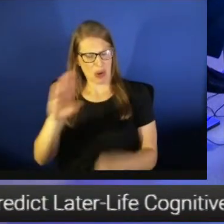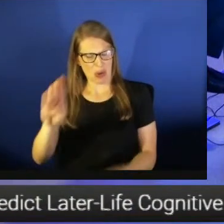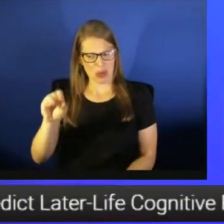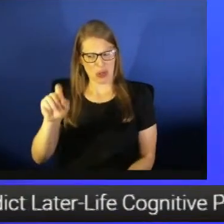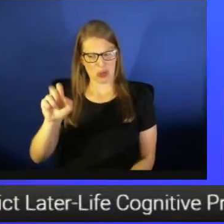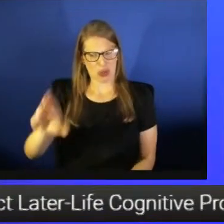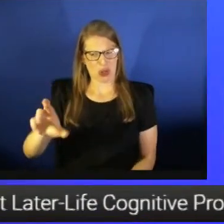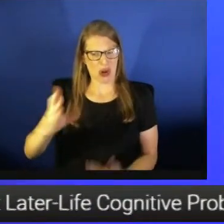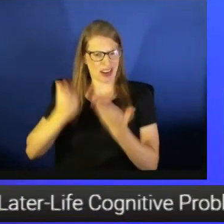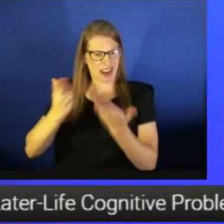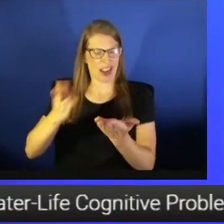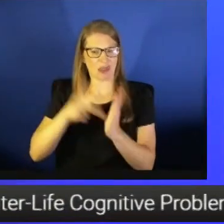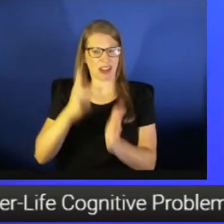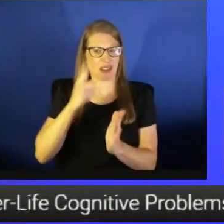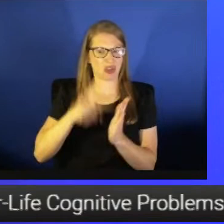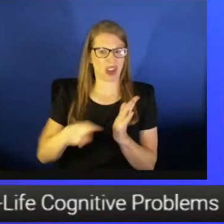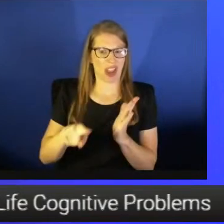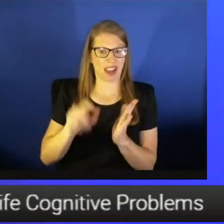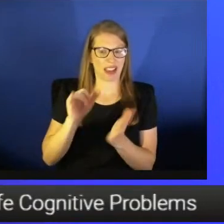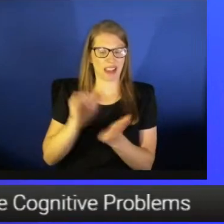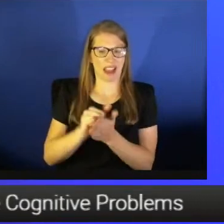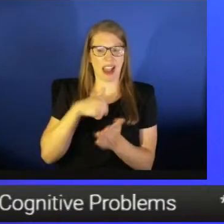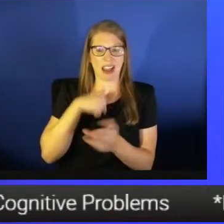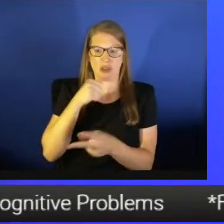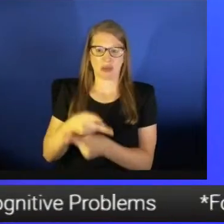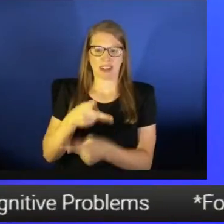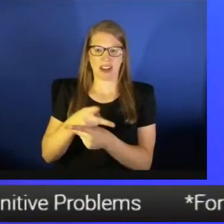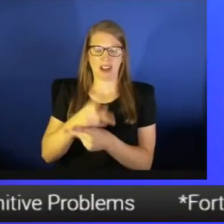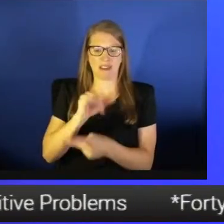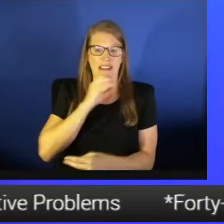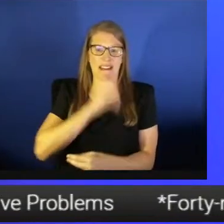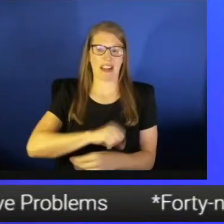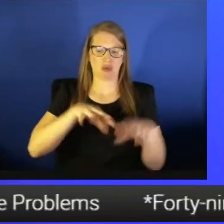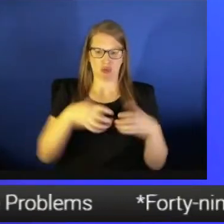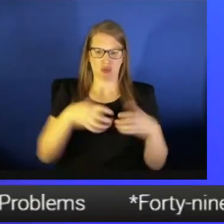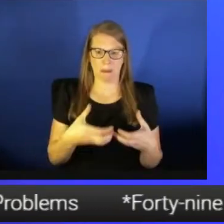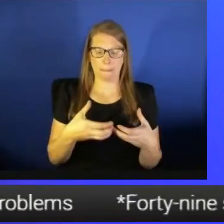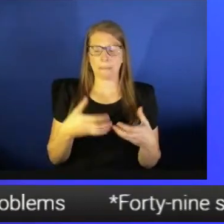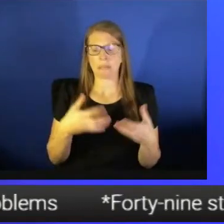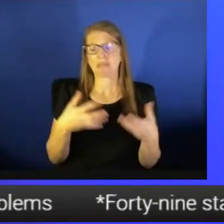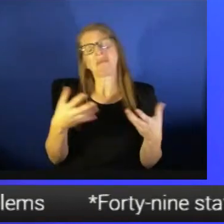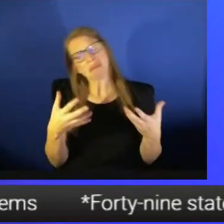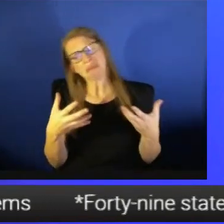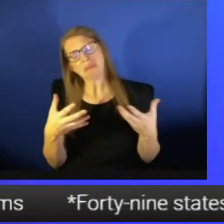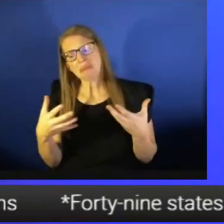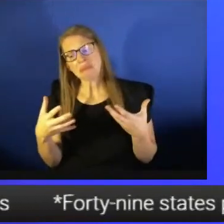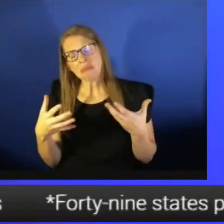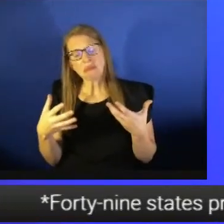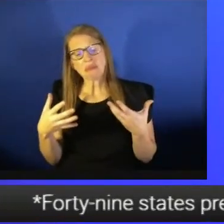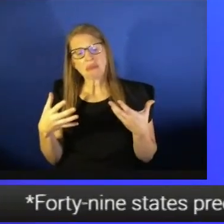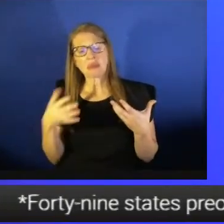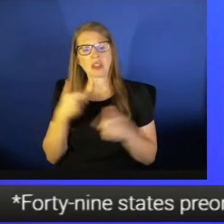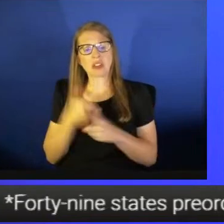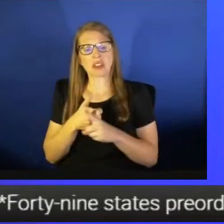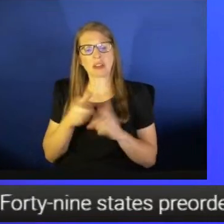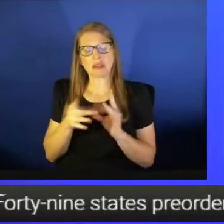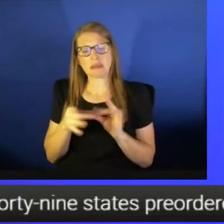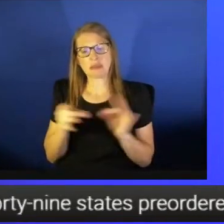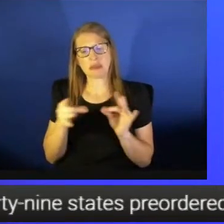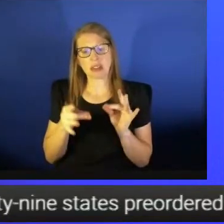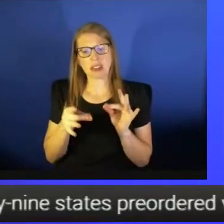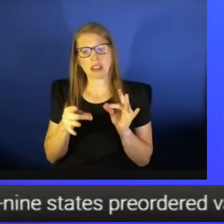to double check about that since I don't take care of that age group. So, but a fair amount, as you kind of pointed out, a fair amount of the